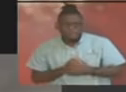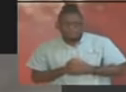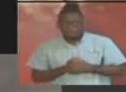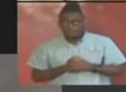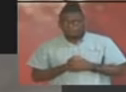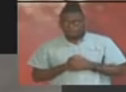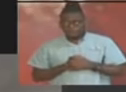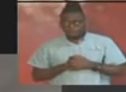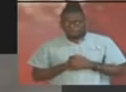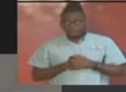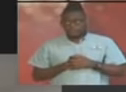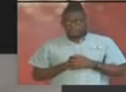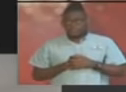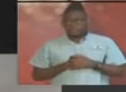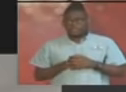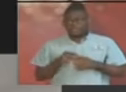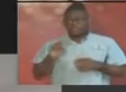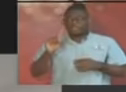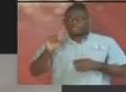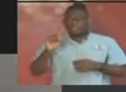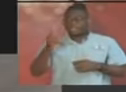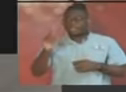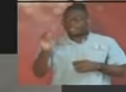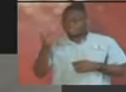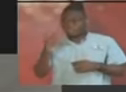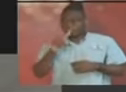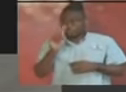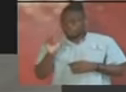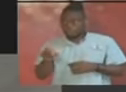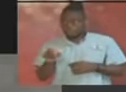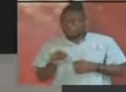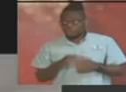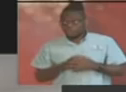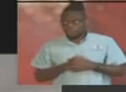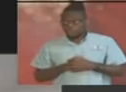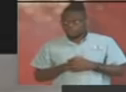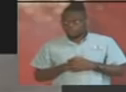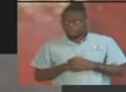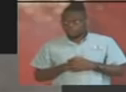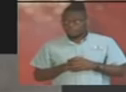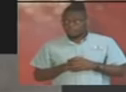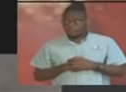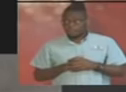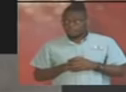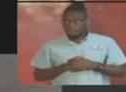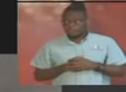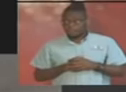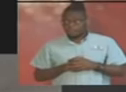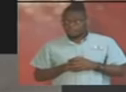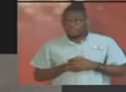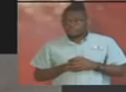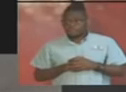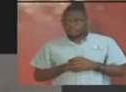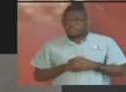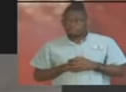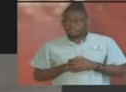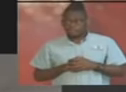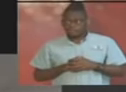Yeah, just Just the repeat the second second question. question. We need to have the mic unmuted so Yes, that sorry. there you